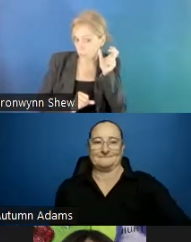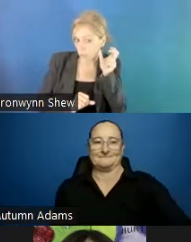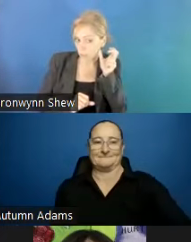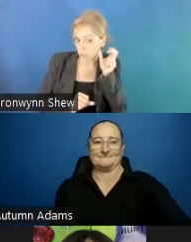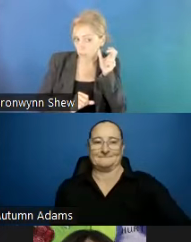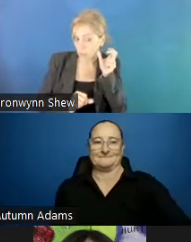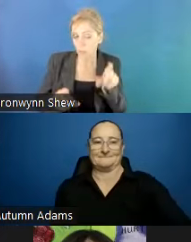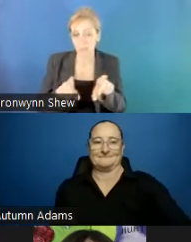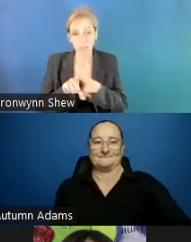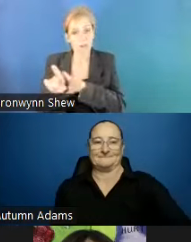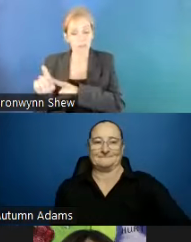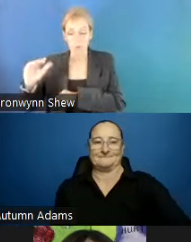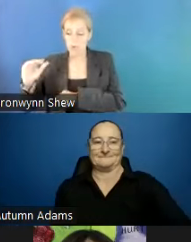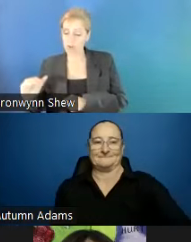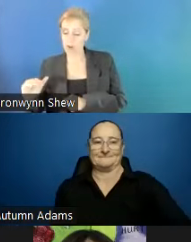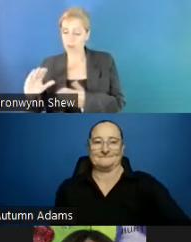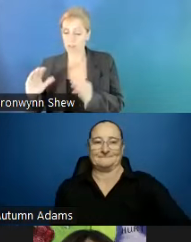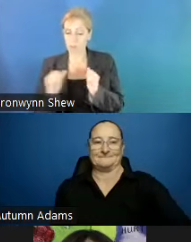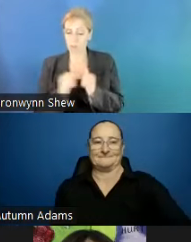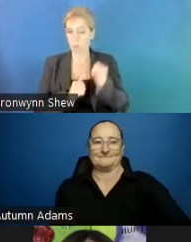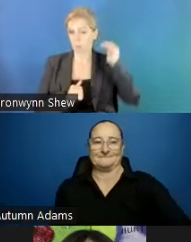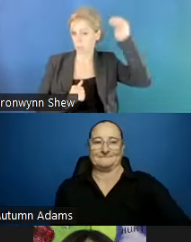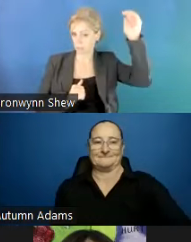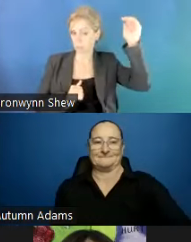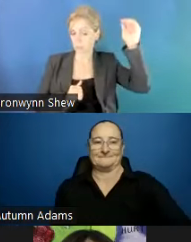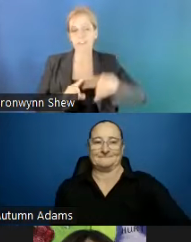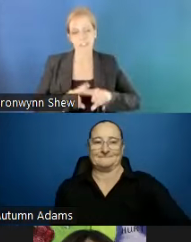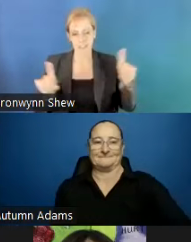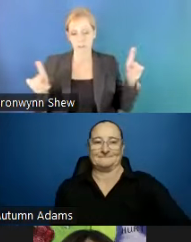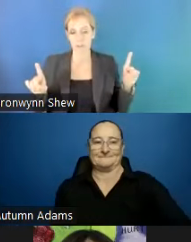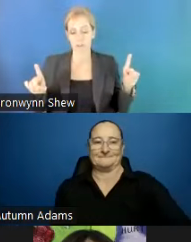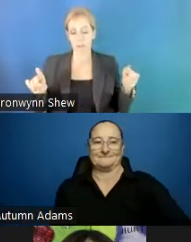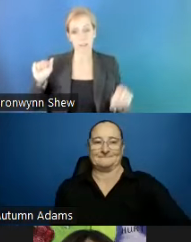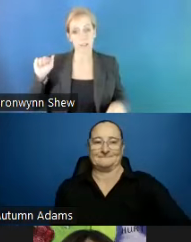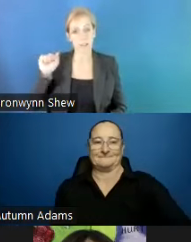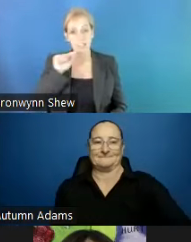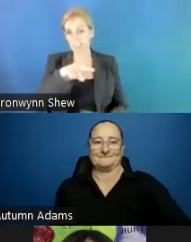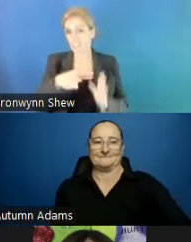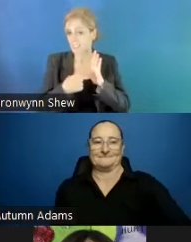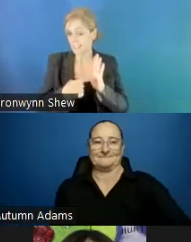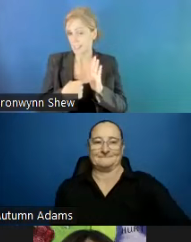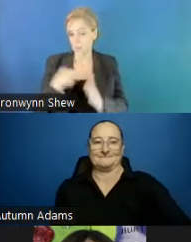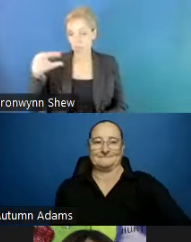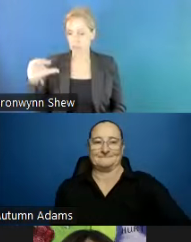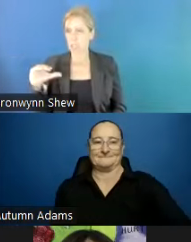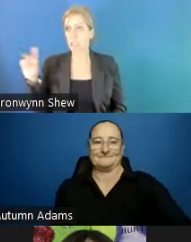this child could not understand what was going on around them. They cannot hear, all they